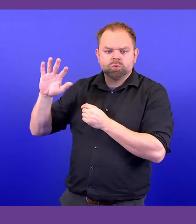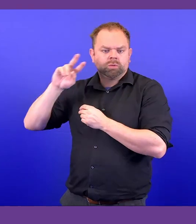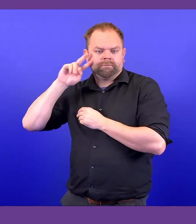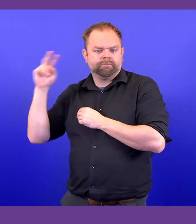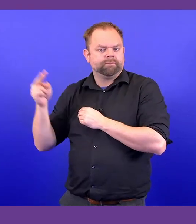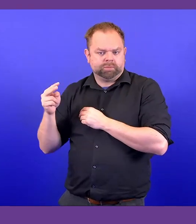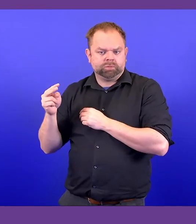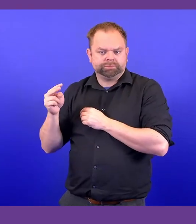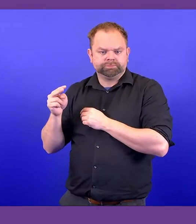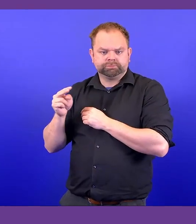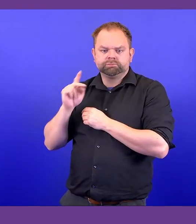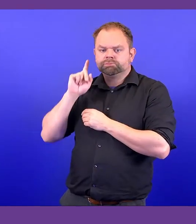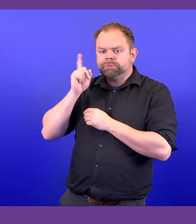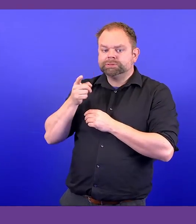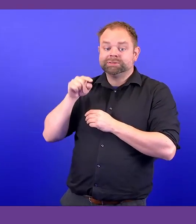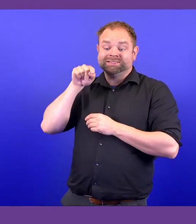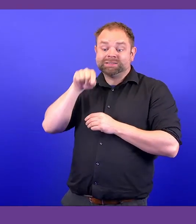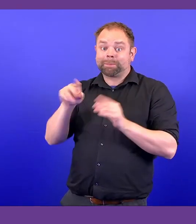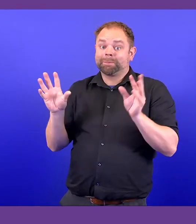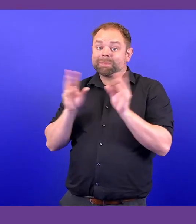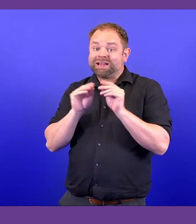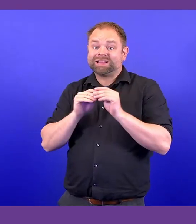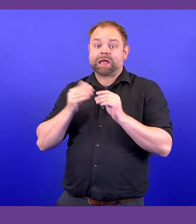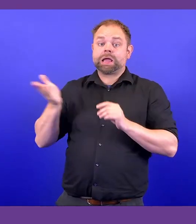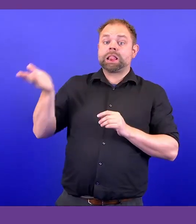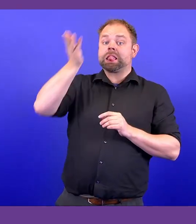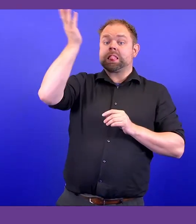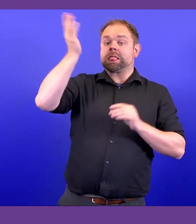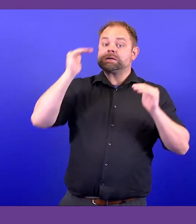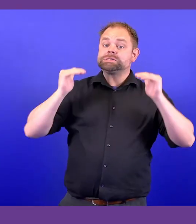language, and that there are enough breaks.